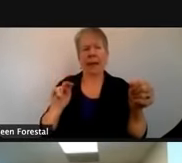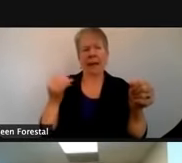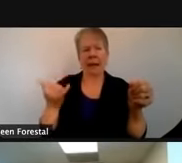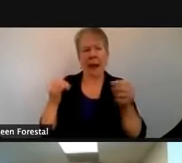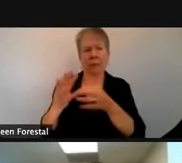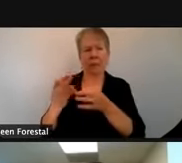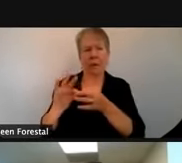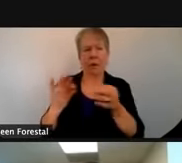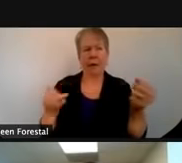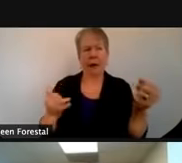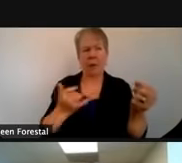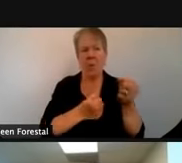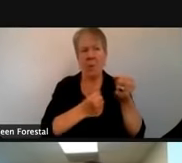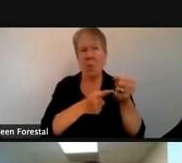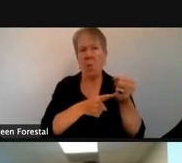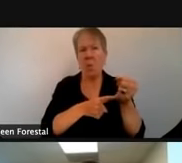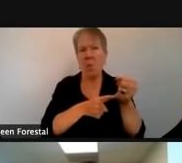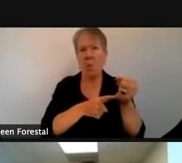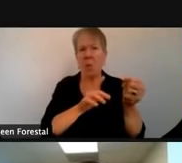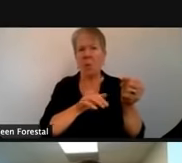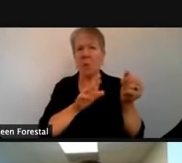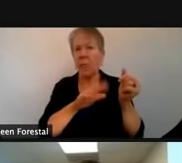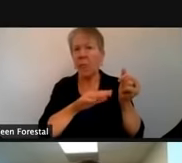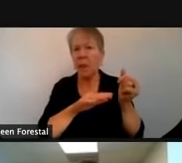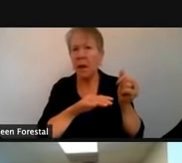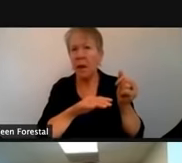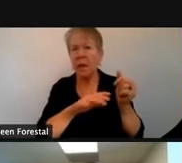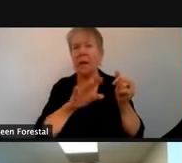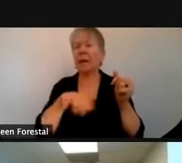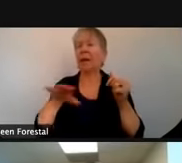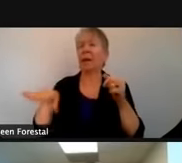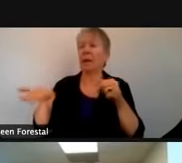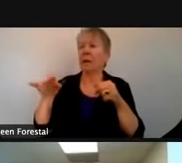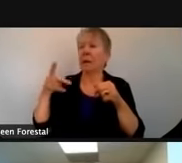Halloween, high winds today,